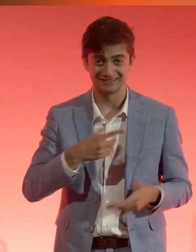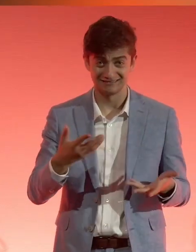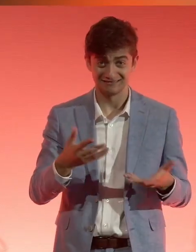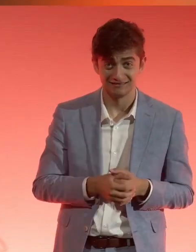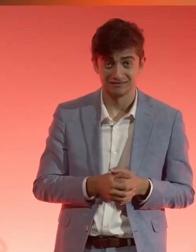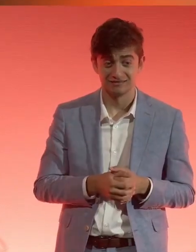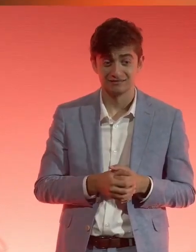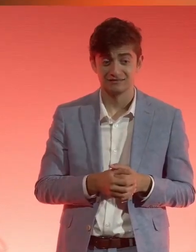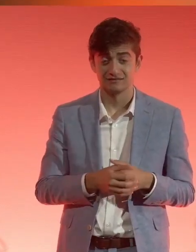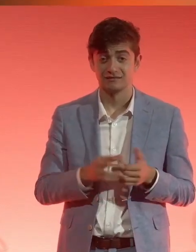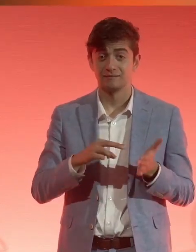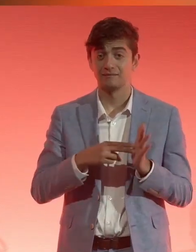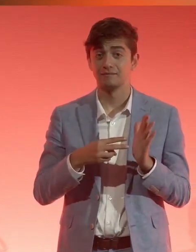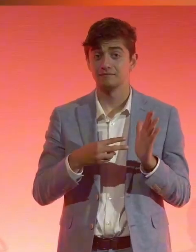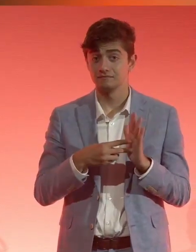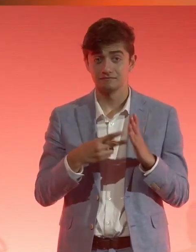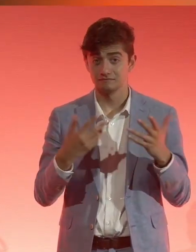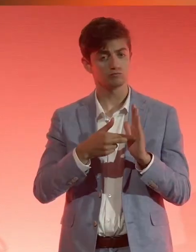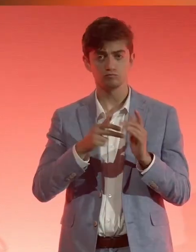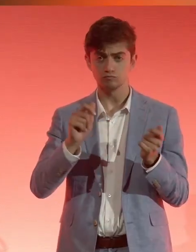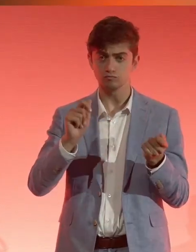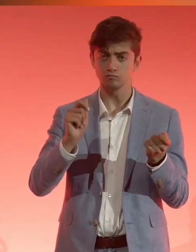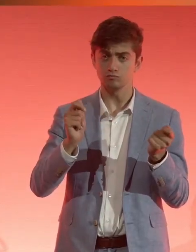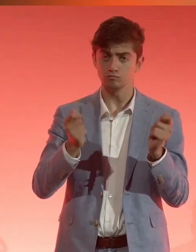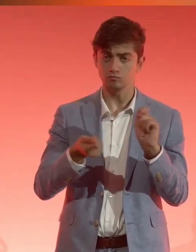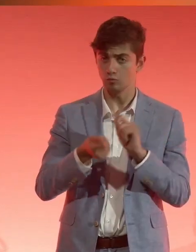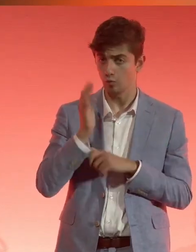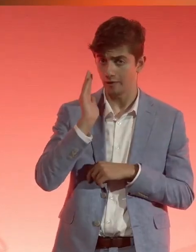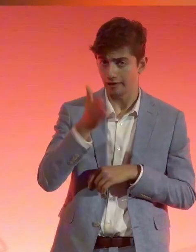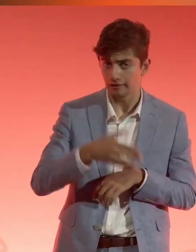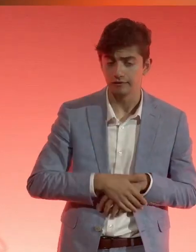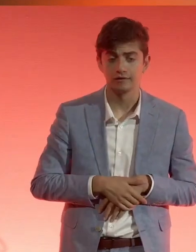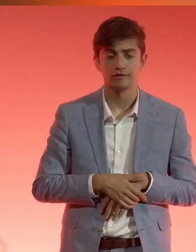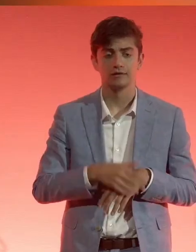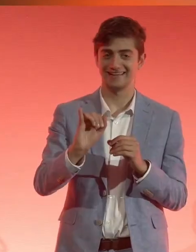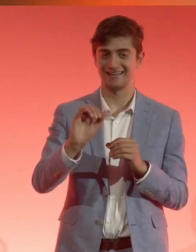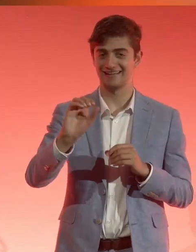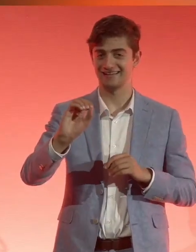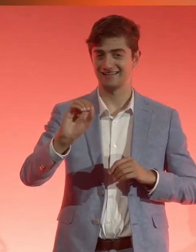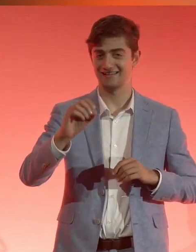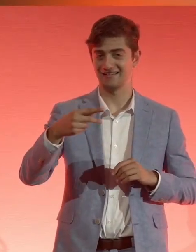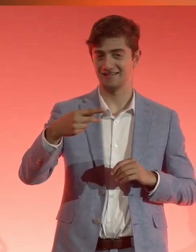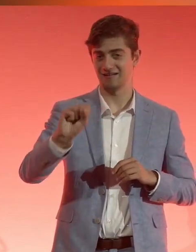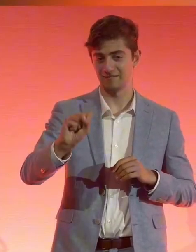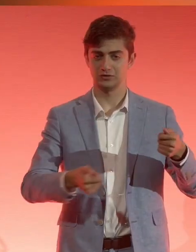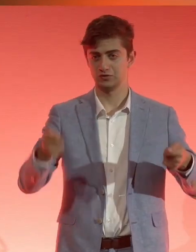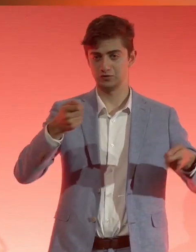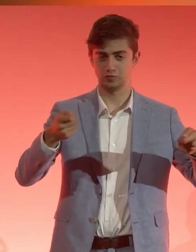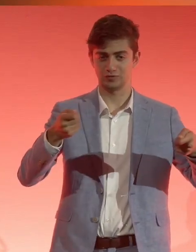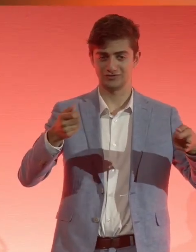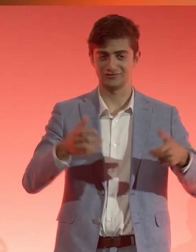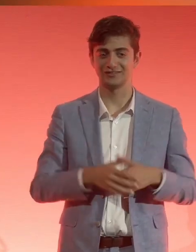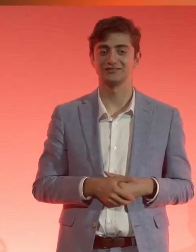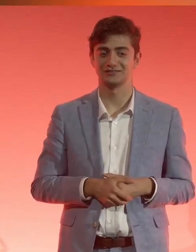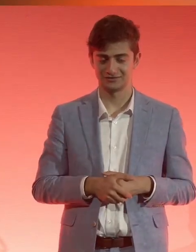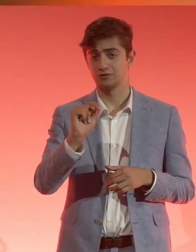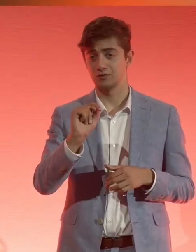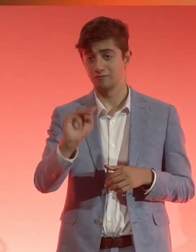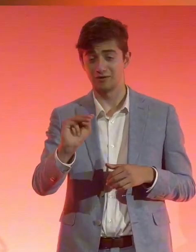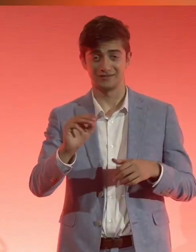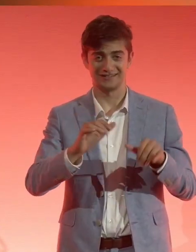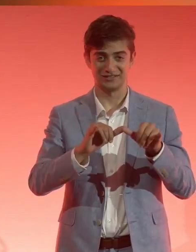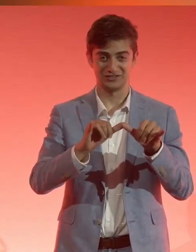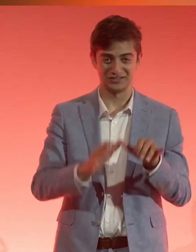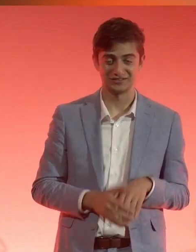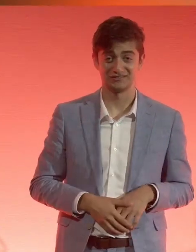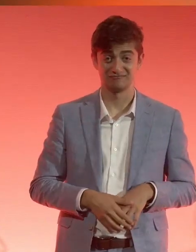And that means our roles will evolve. We will see the rise of AI ops, the super orchestrators. They are the go-to-market engineers.